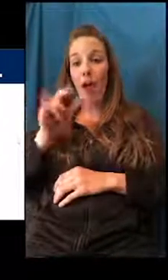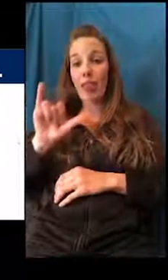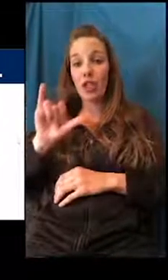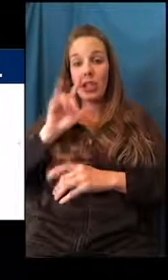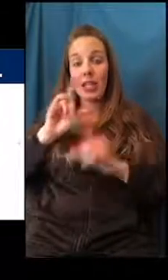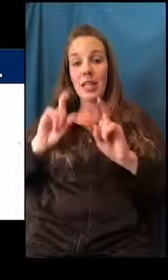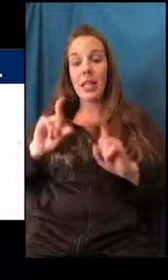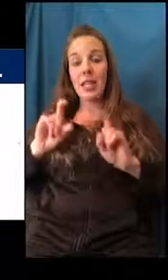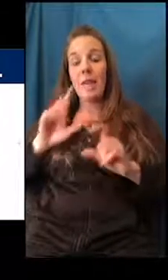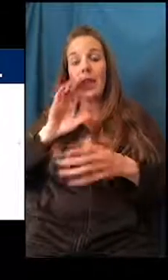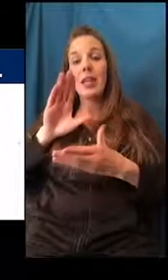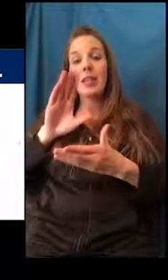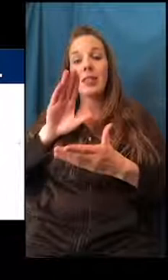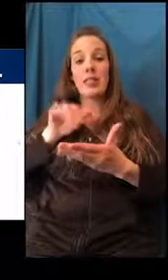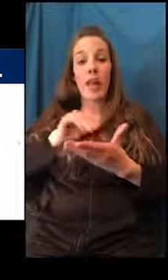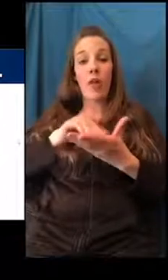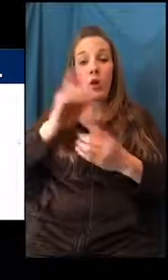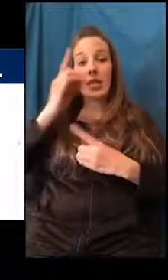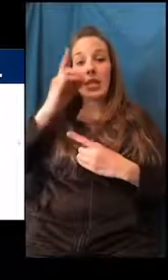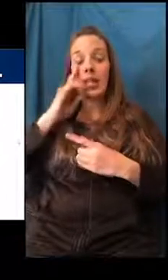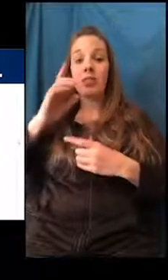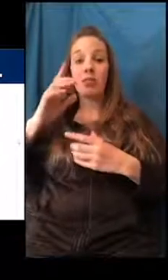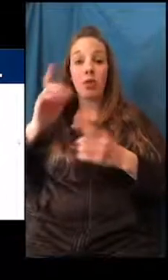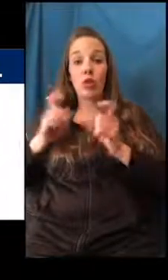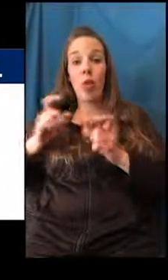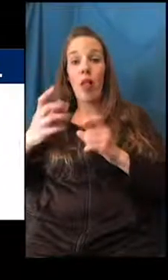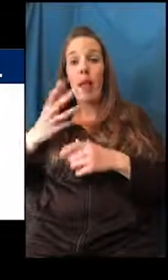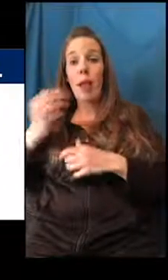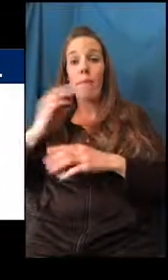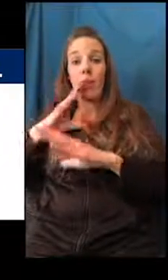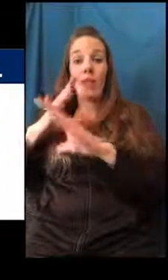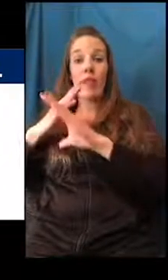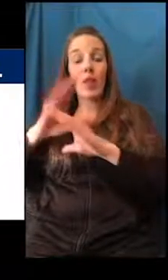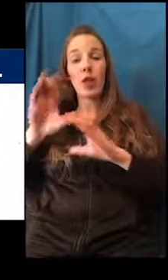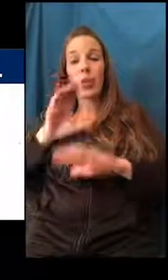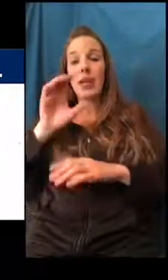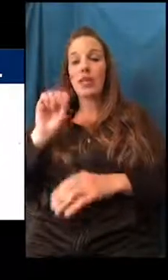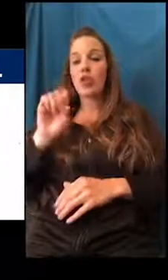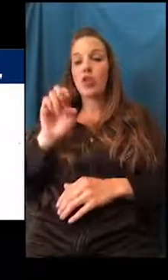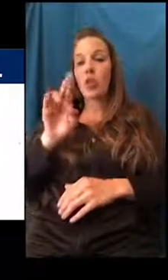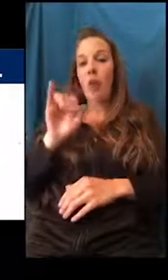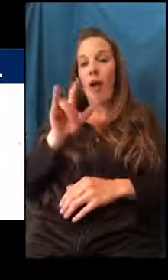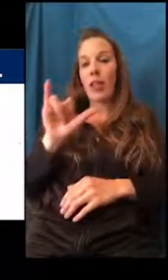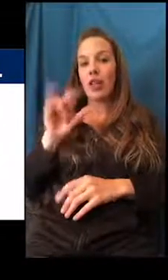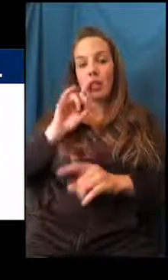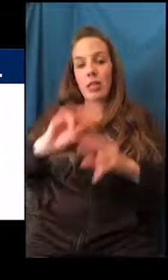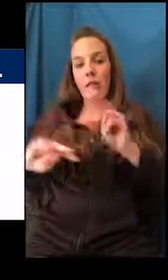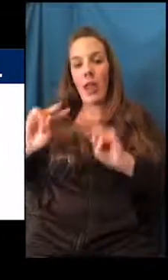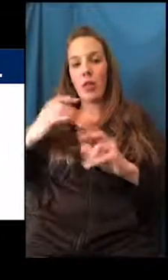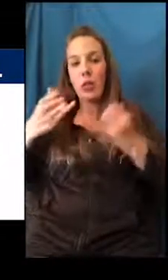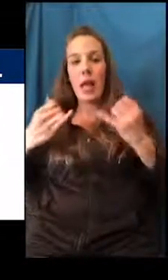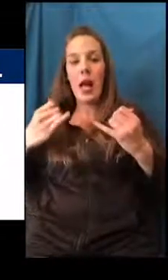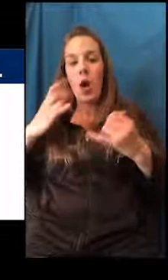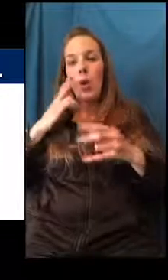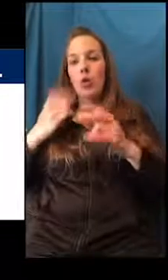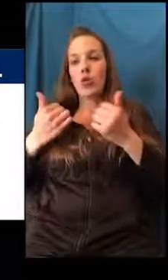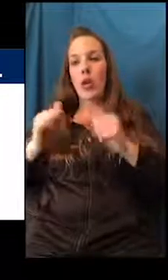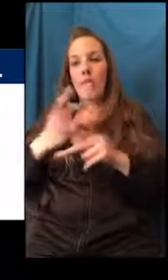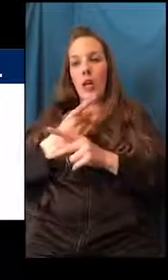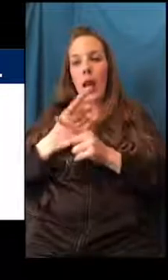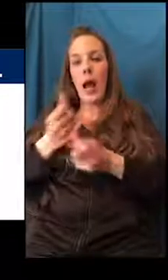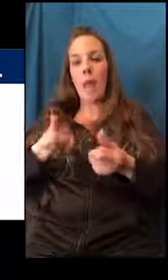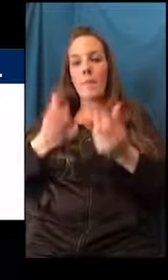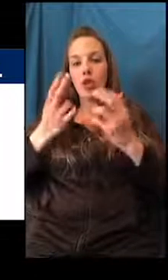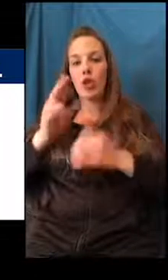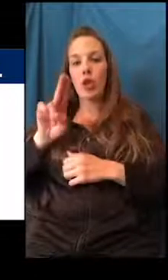Disease Control and Prevention is doing serology surveillance right now. And so what we're looking for is how much of the U.S. population